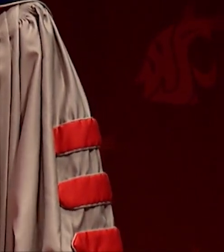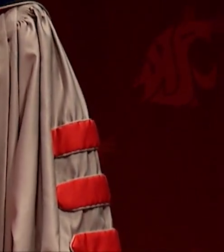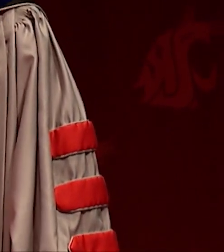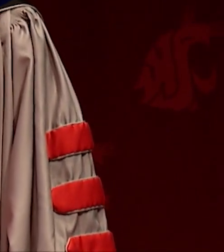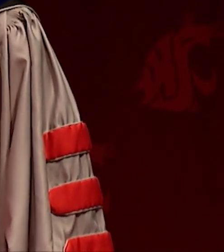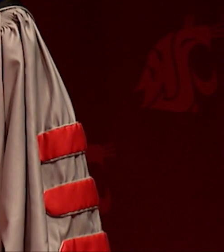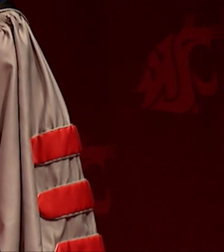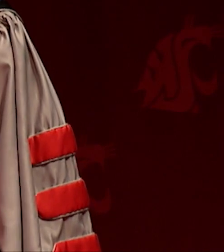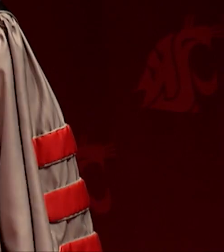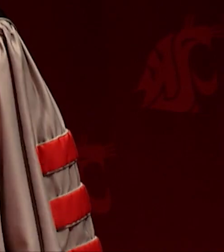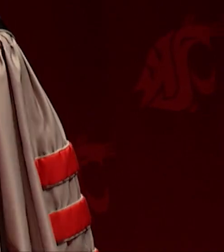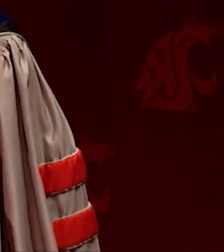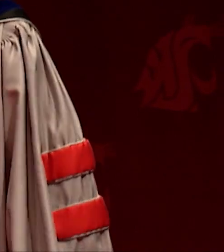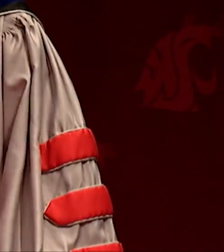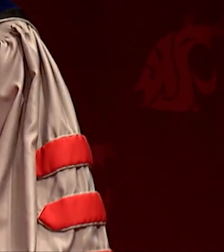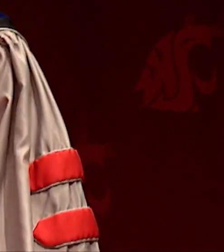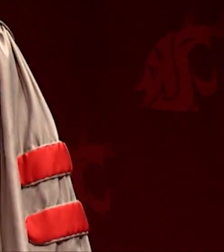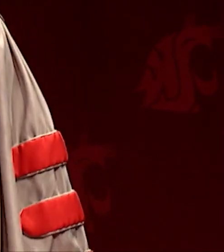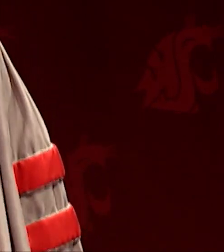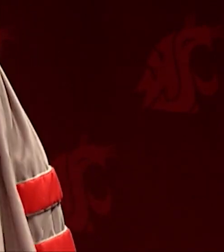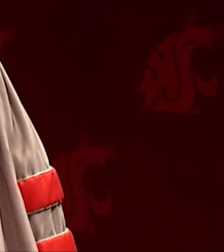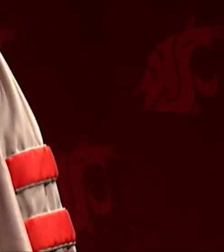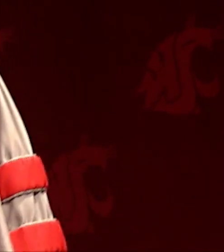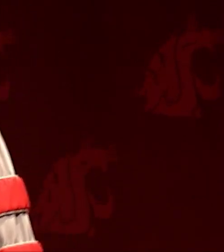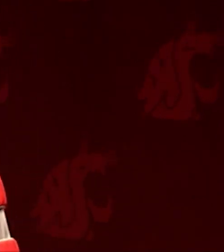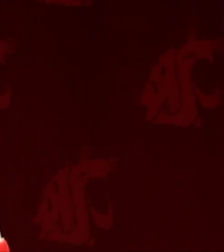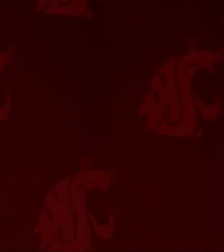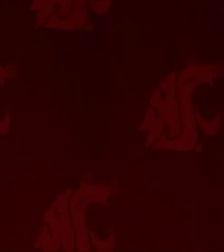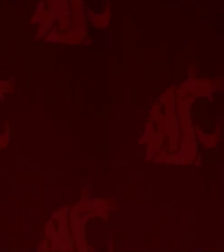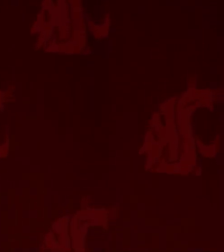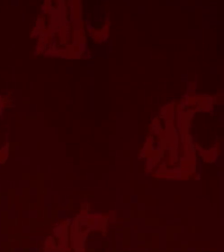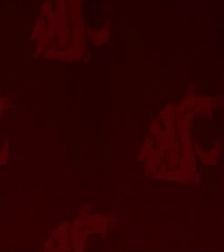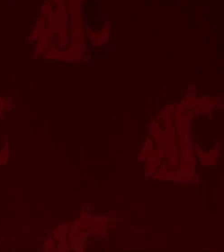Chip Hunter, Dean, Carson College of Business.